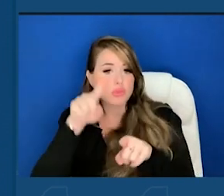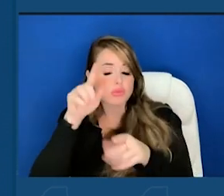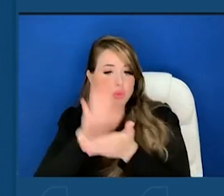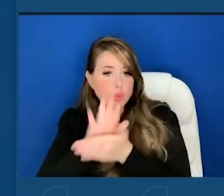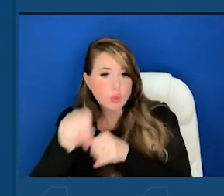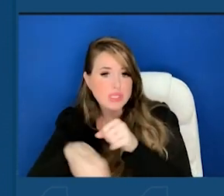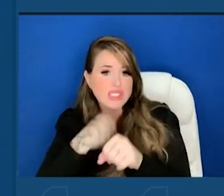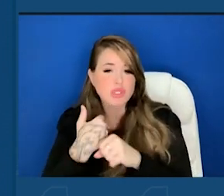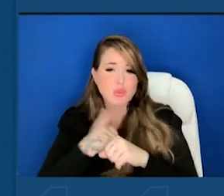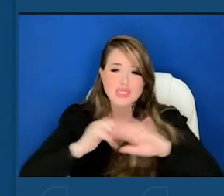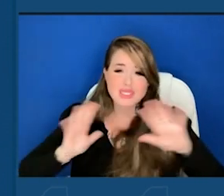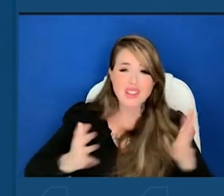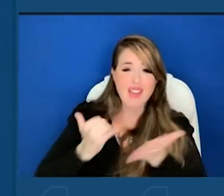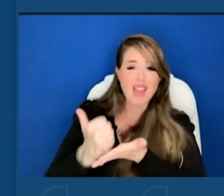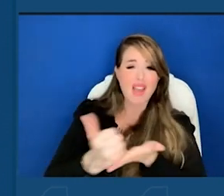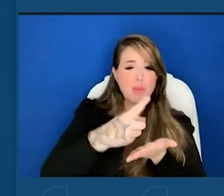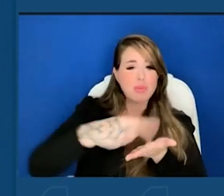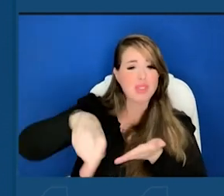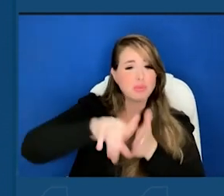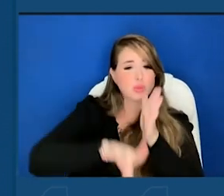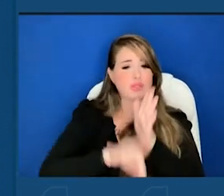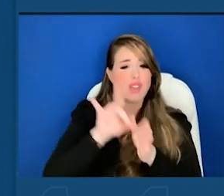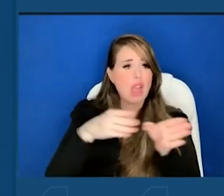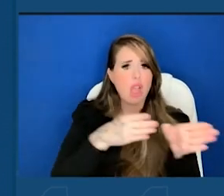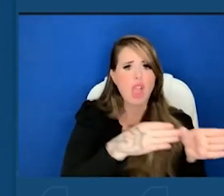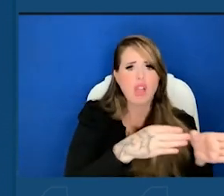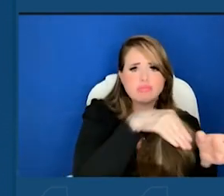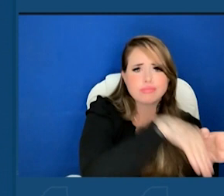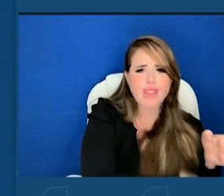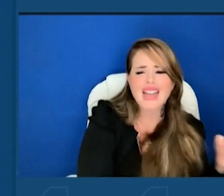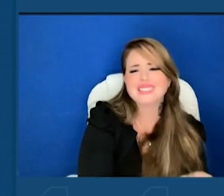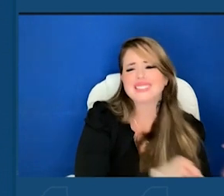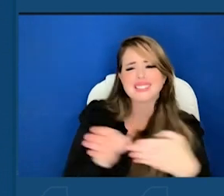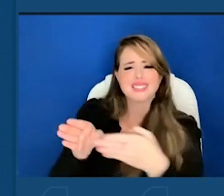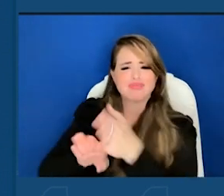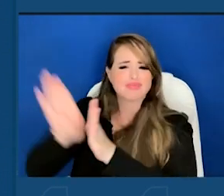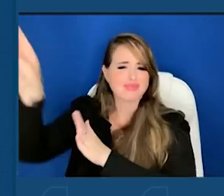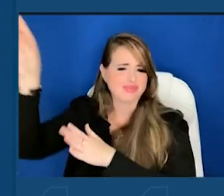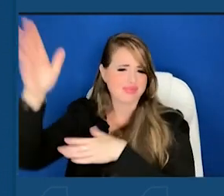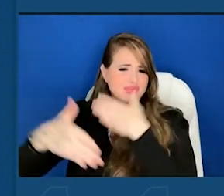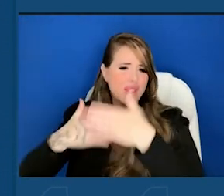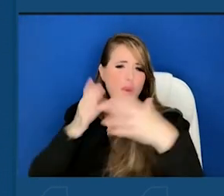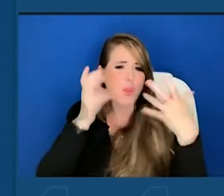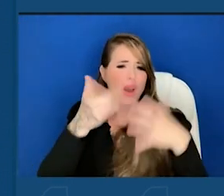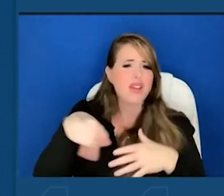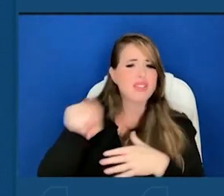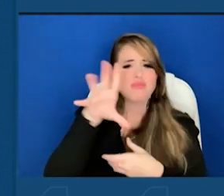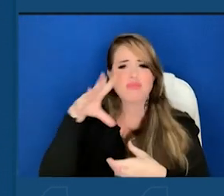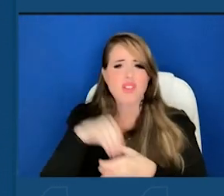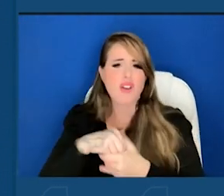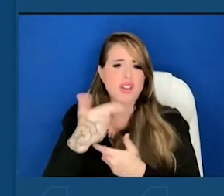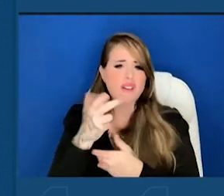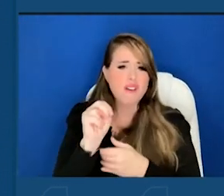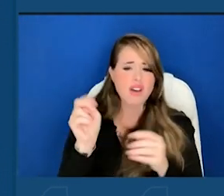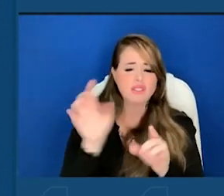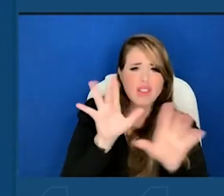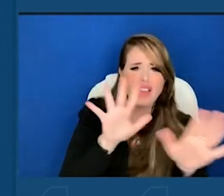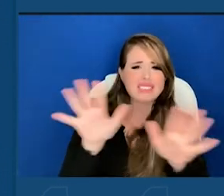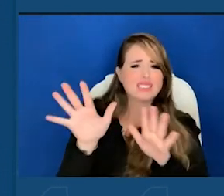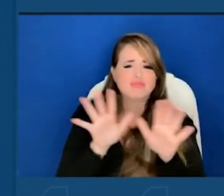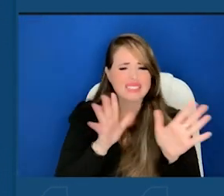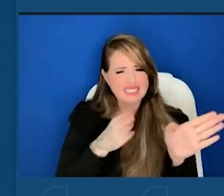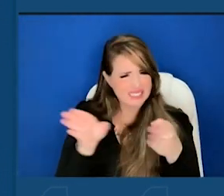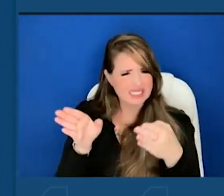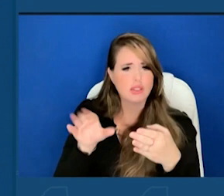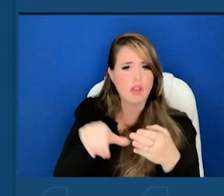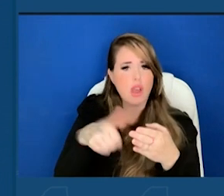them find a better path so they don't fall prey to gun violence on the streets. We have to give them alternatives. But also I want to make